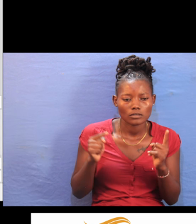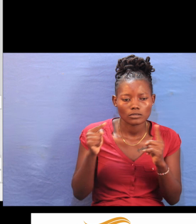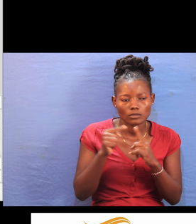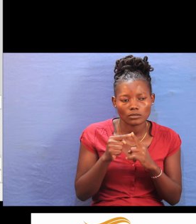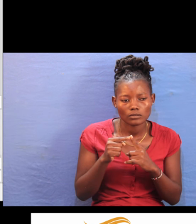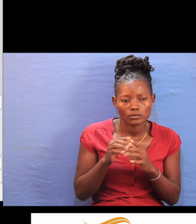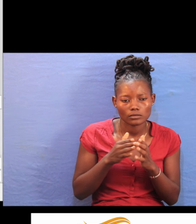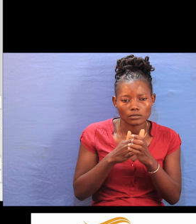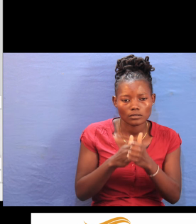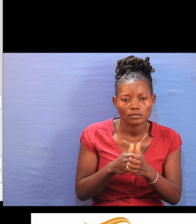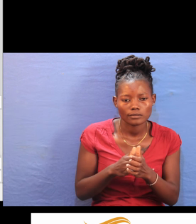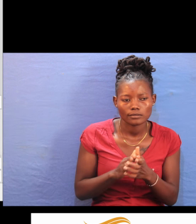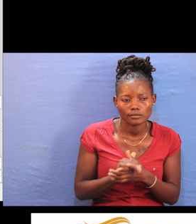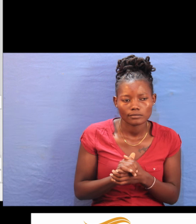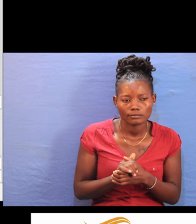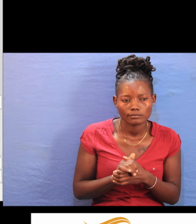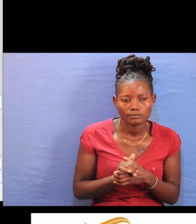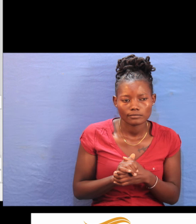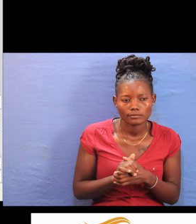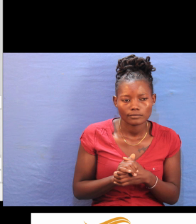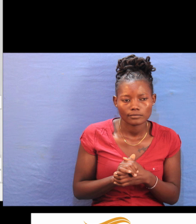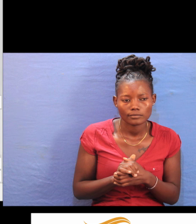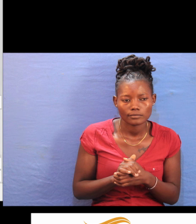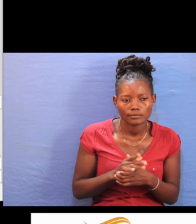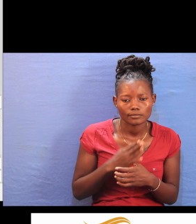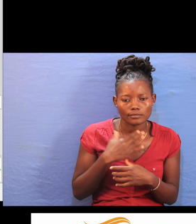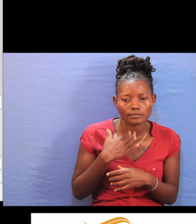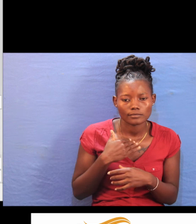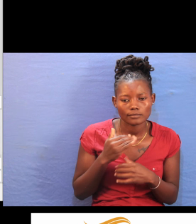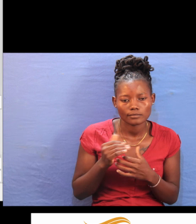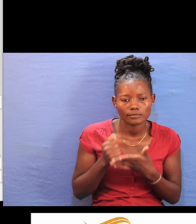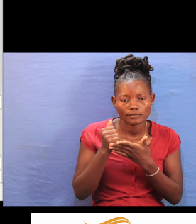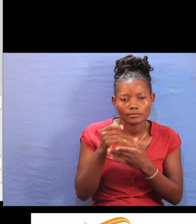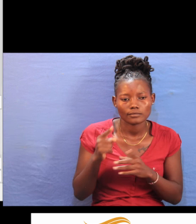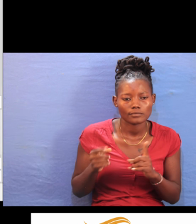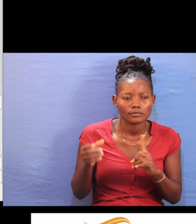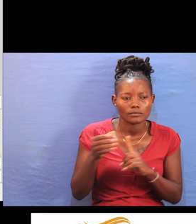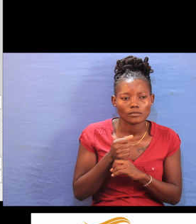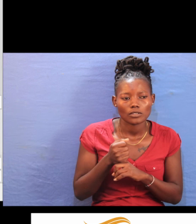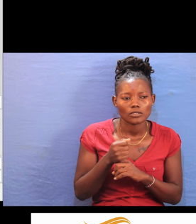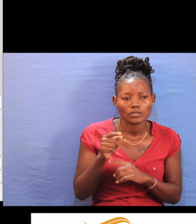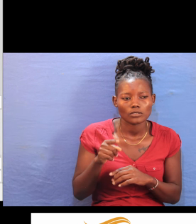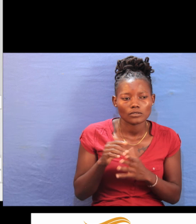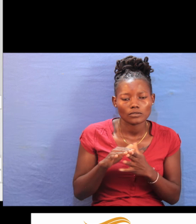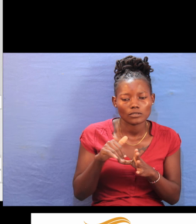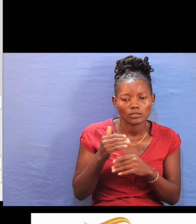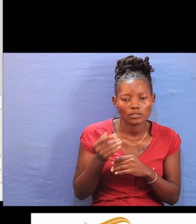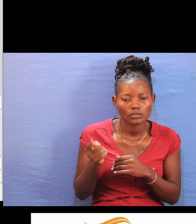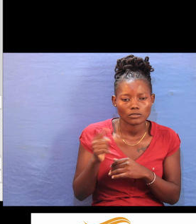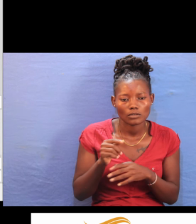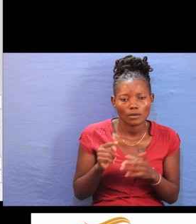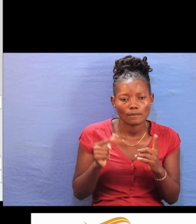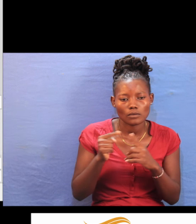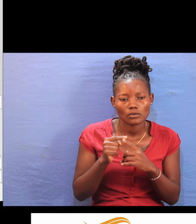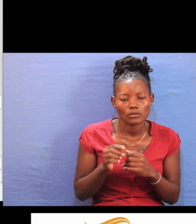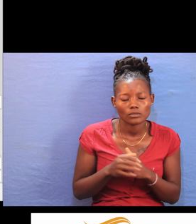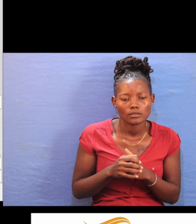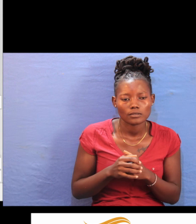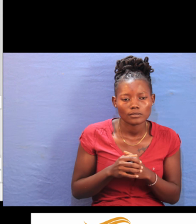know. So we should have those goals there. But for every outcome goal, set several